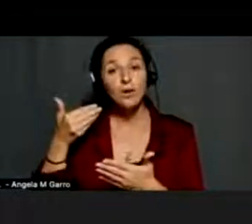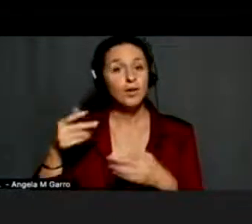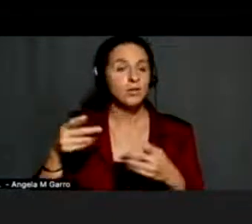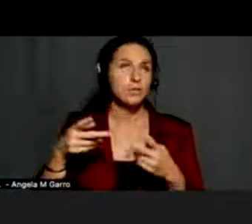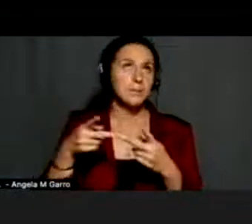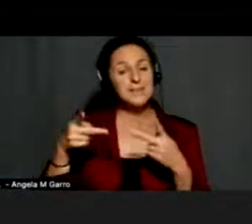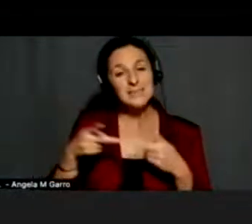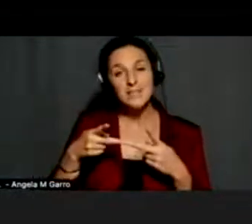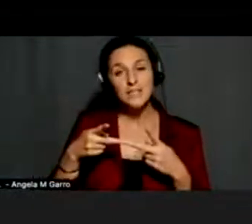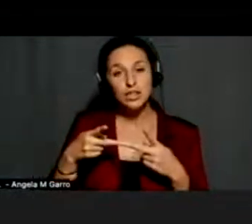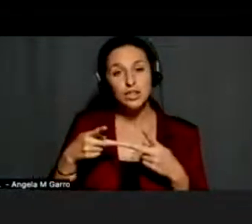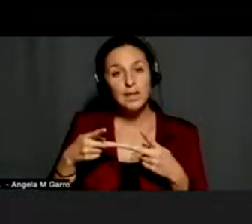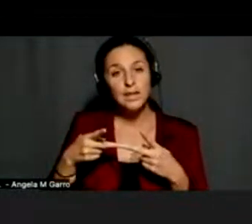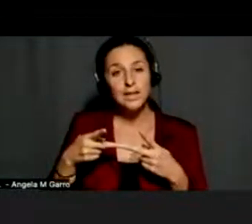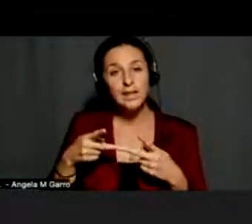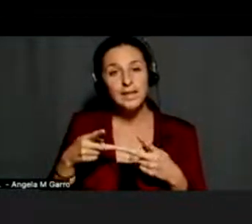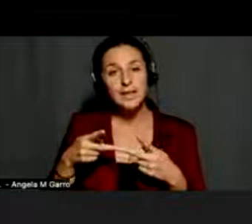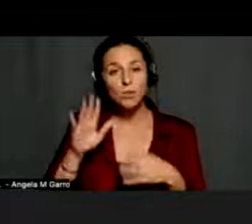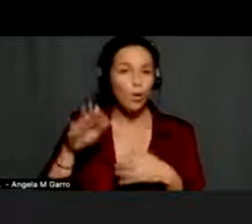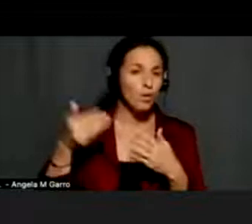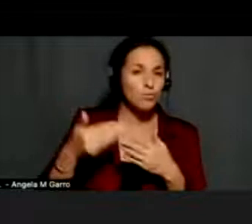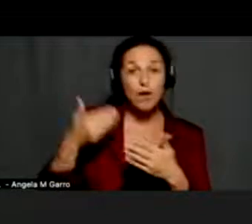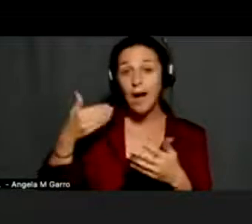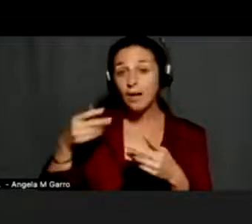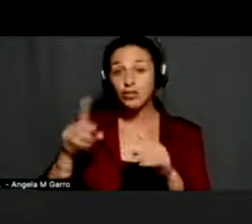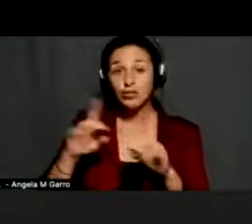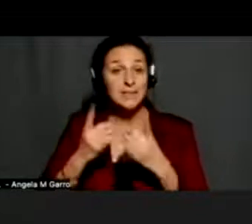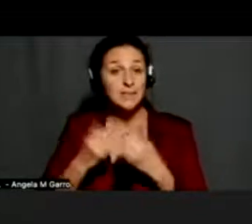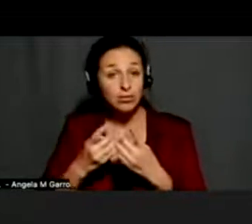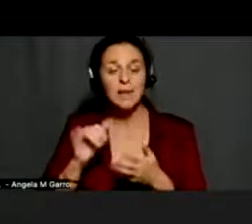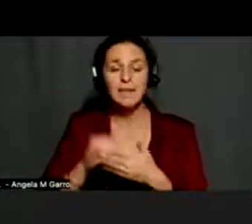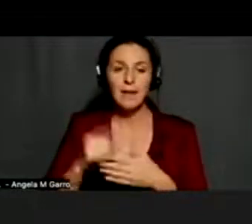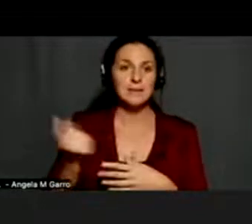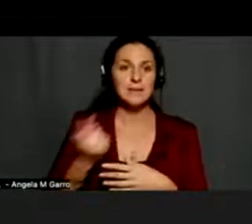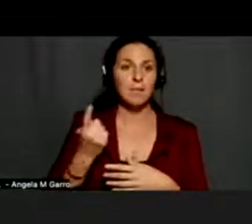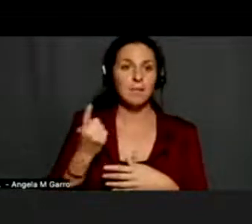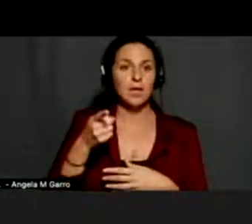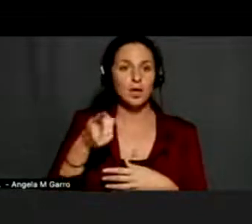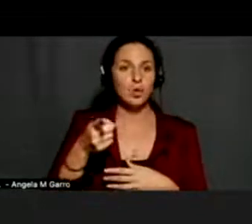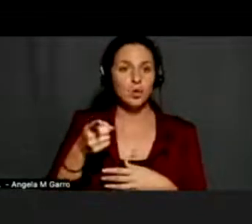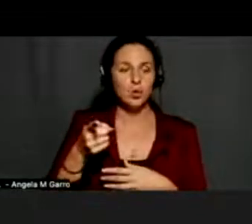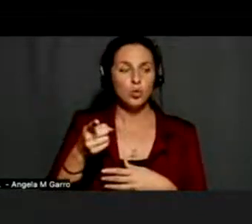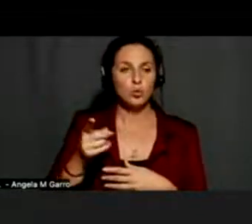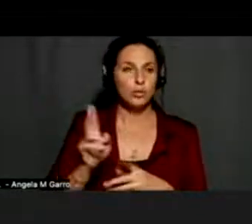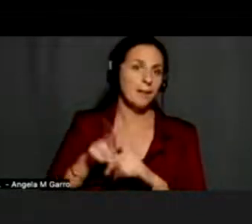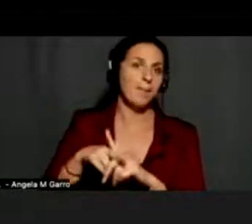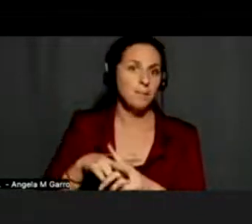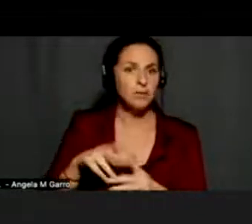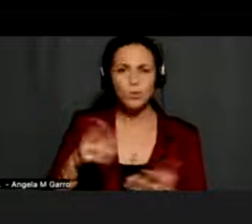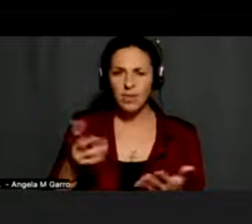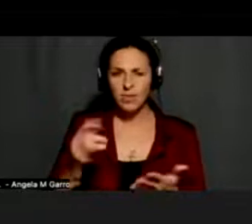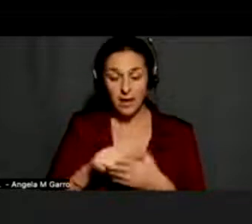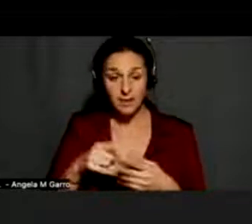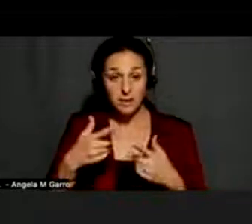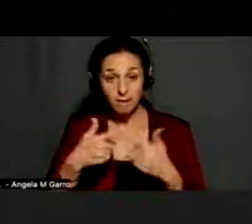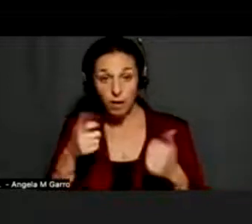position in your prior district, that was something that you had implemented. So is that coming from you, or